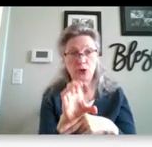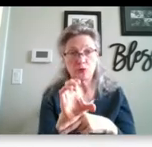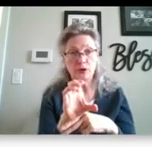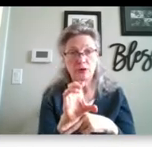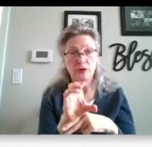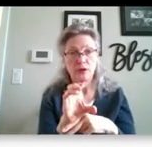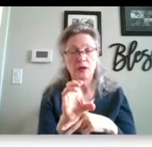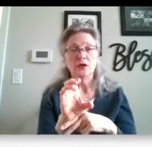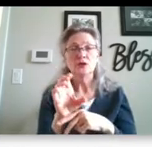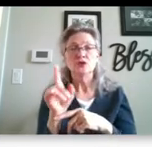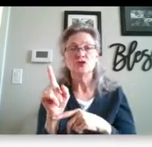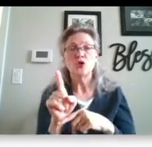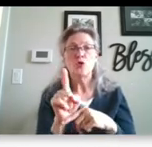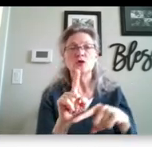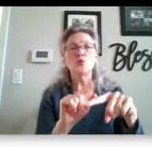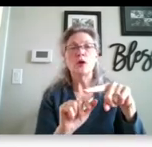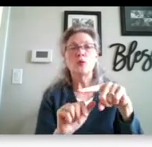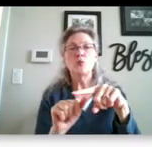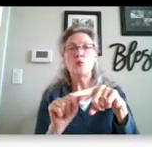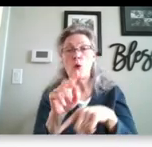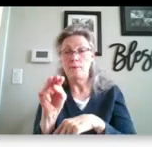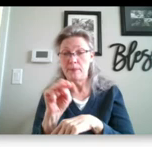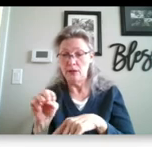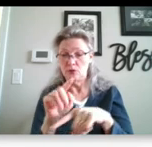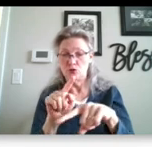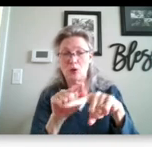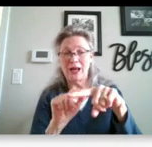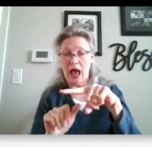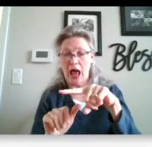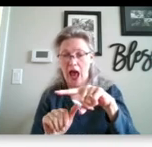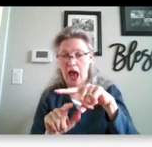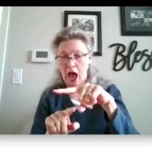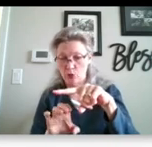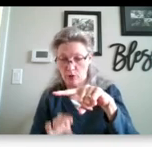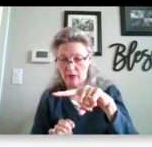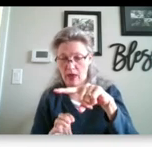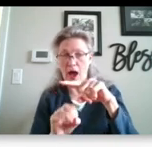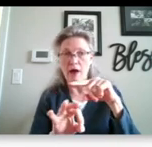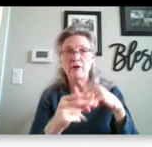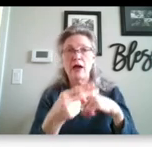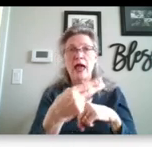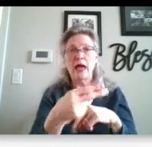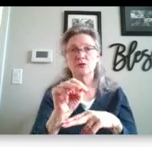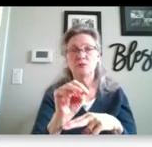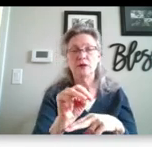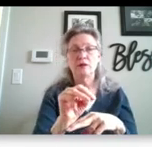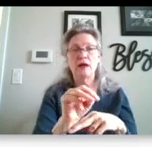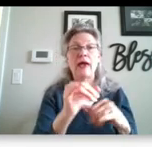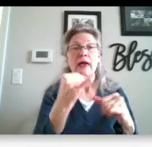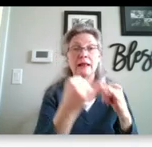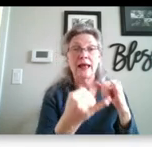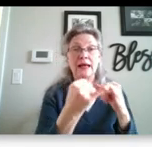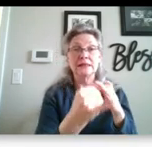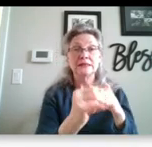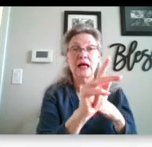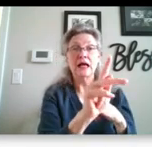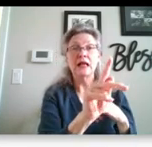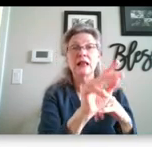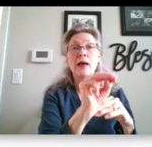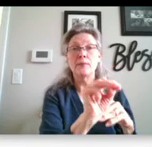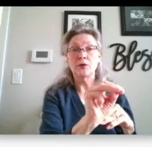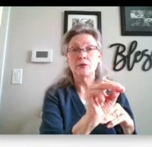is 1/100th of a hectometer. And lastly, a kilometer. I'm wondering, okay, how does a meter and